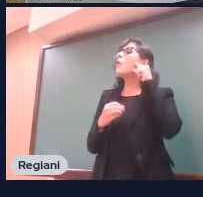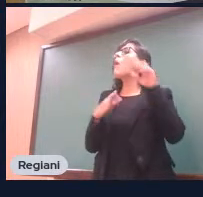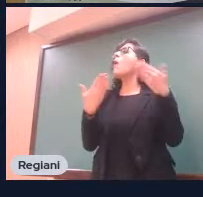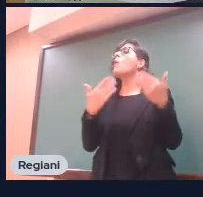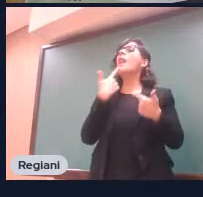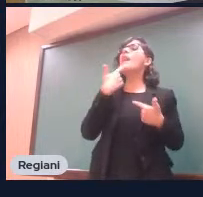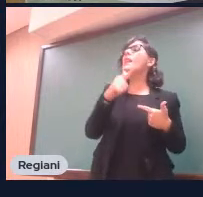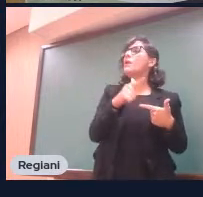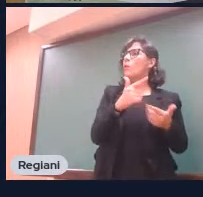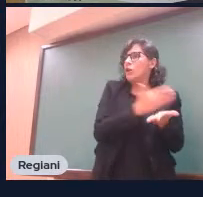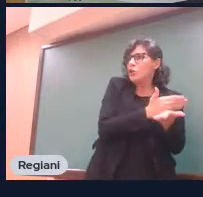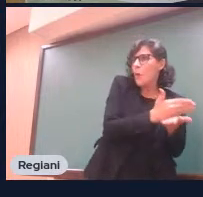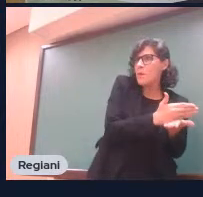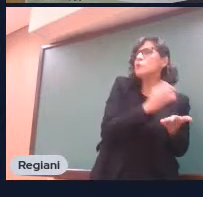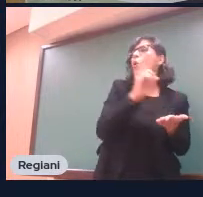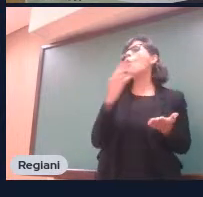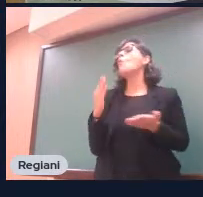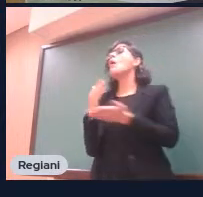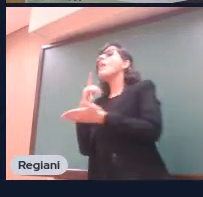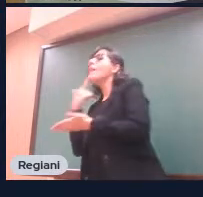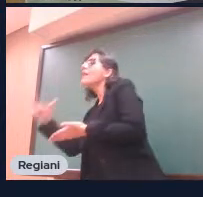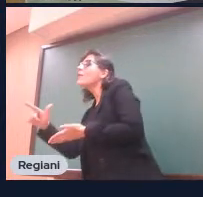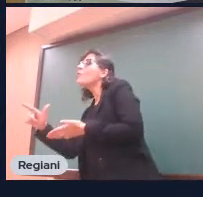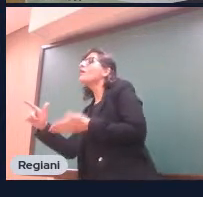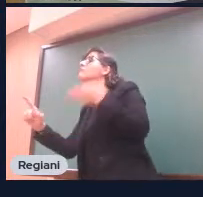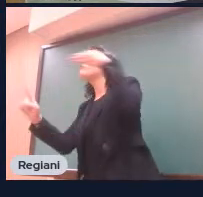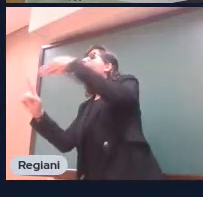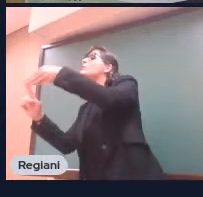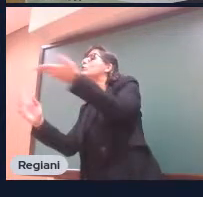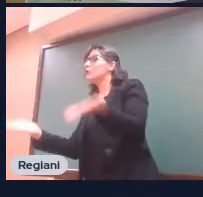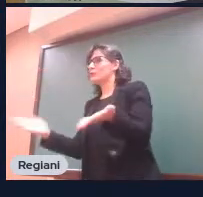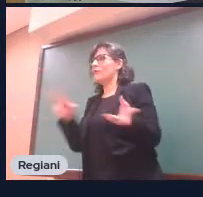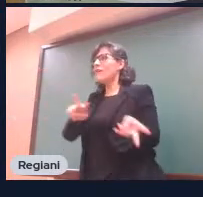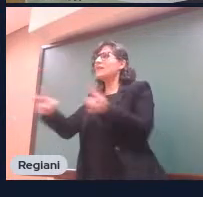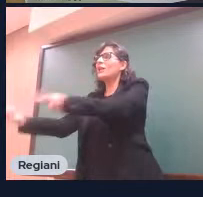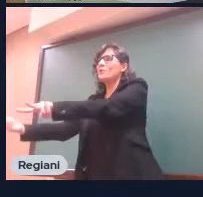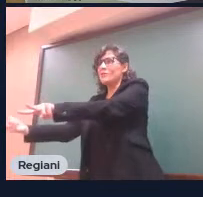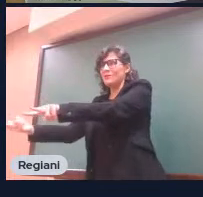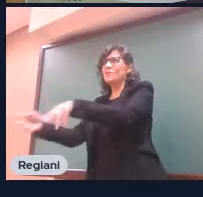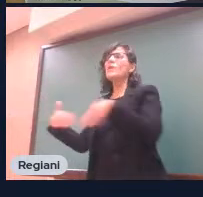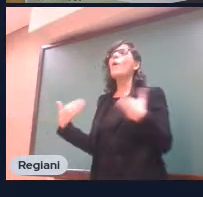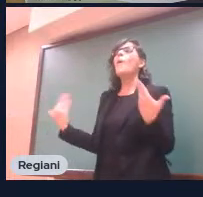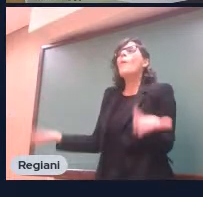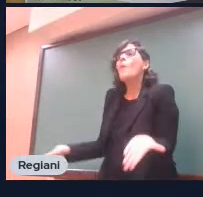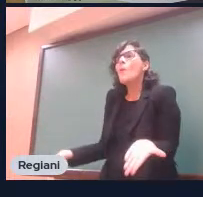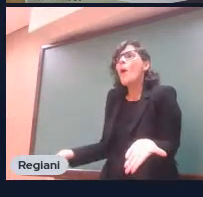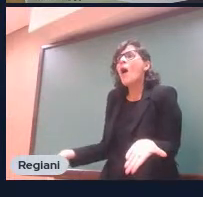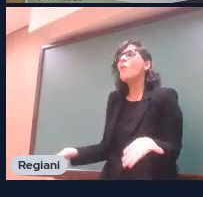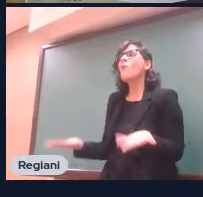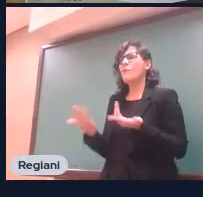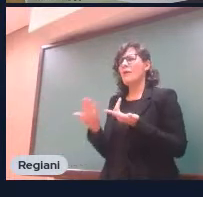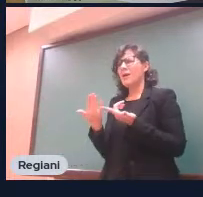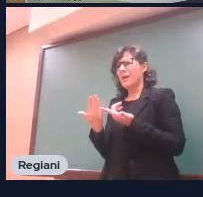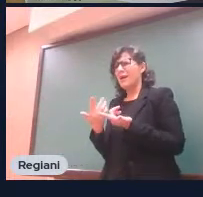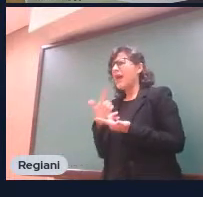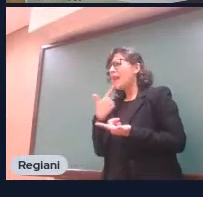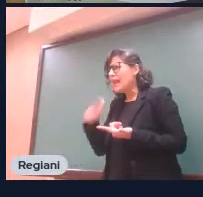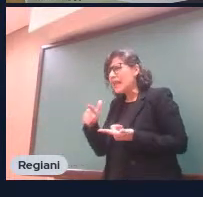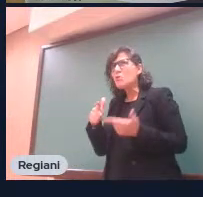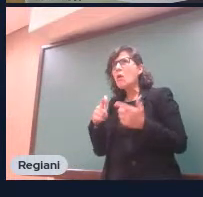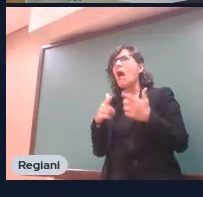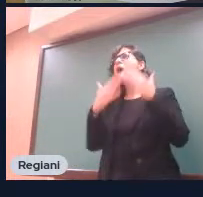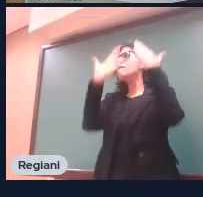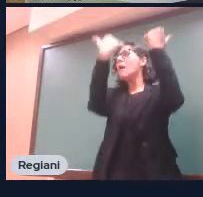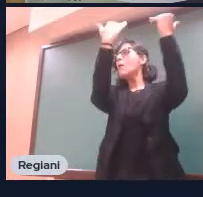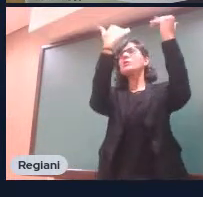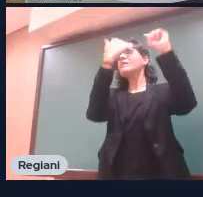disappear, and it won't be the dictionaries of the major languages anymore, but the small languages, the inclusive